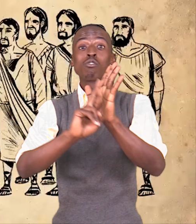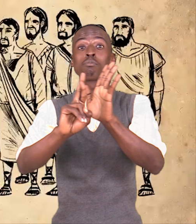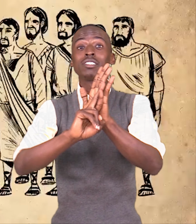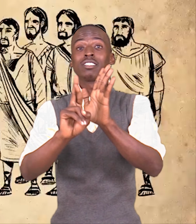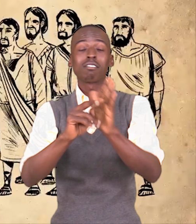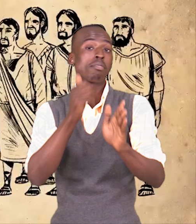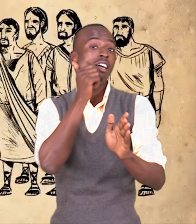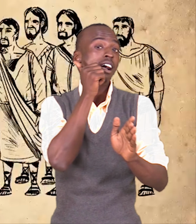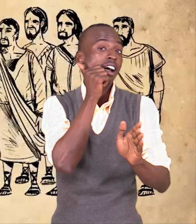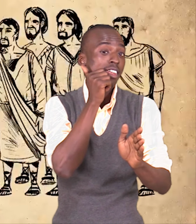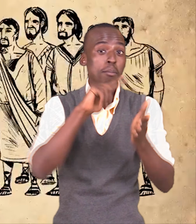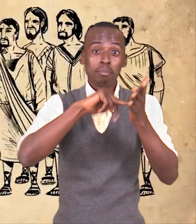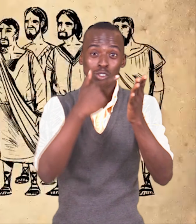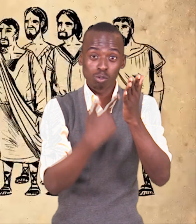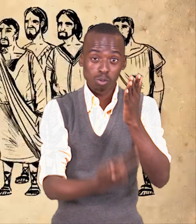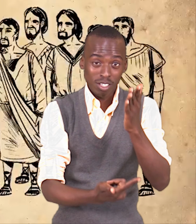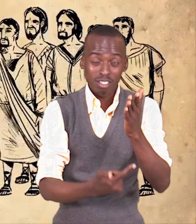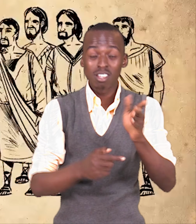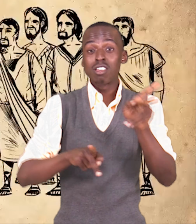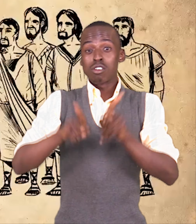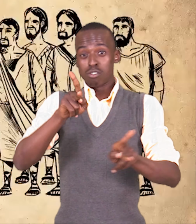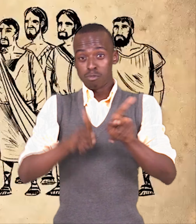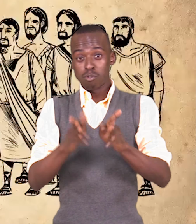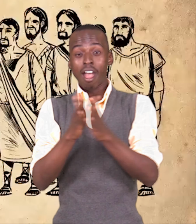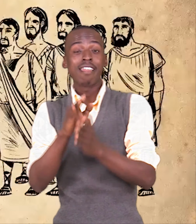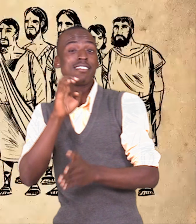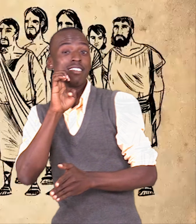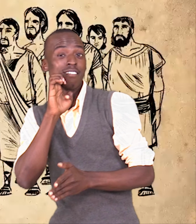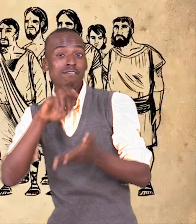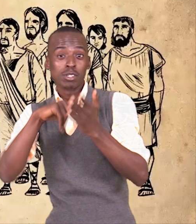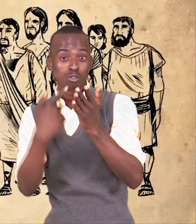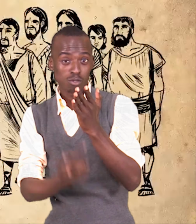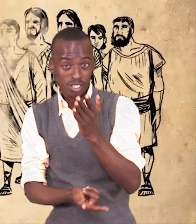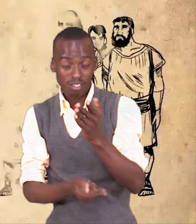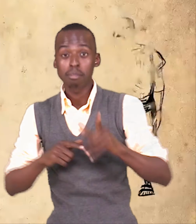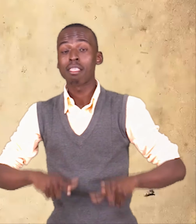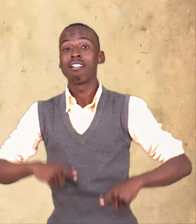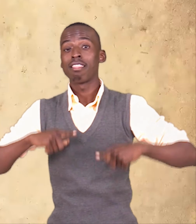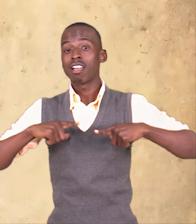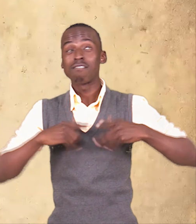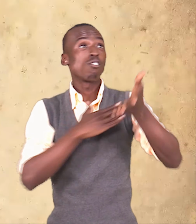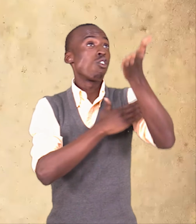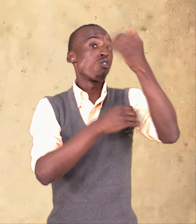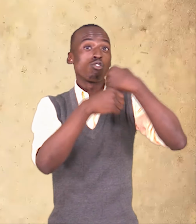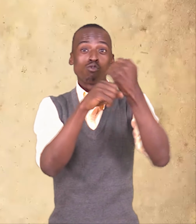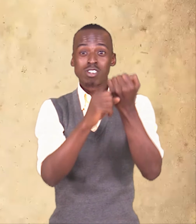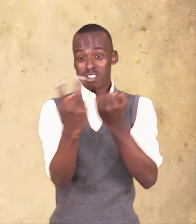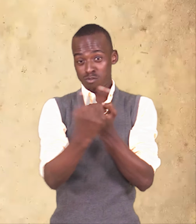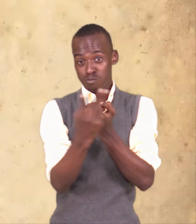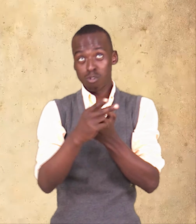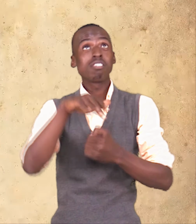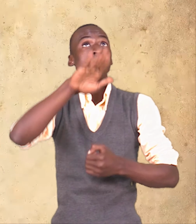God renews his promise to bless them and all nations through them. So because of this promise to use this family to rescue